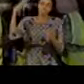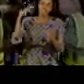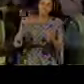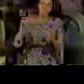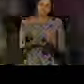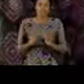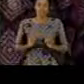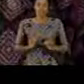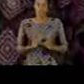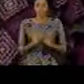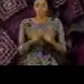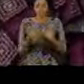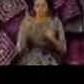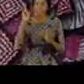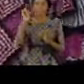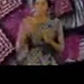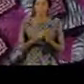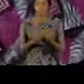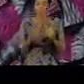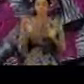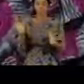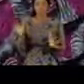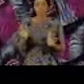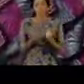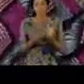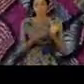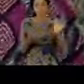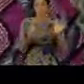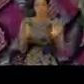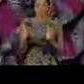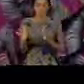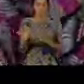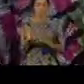that shines, hey.